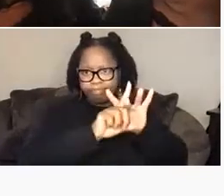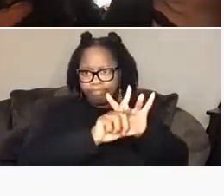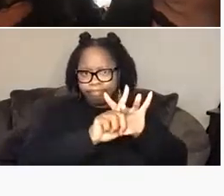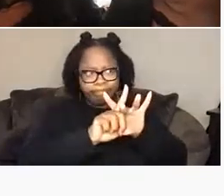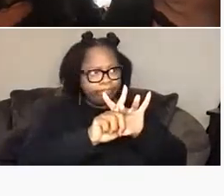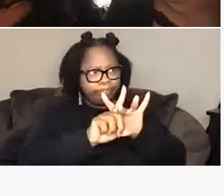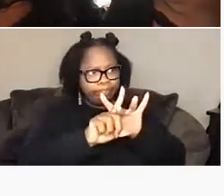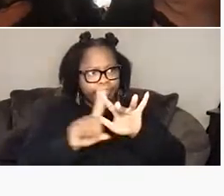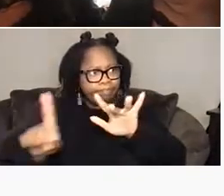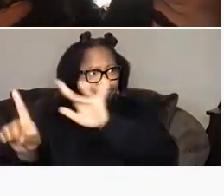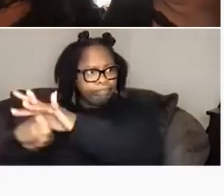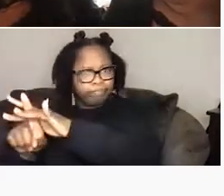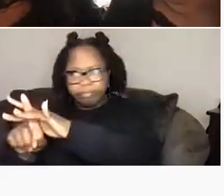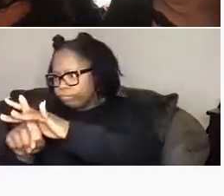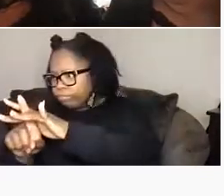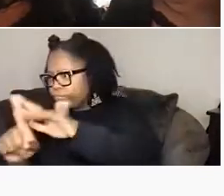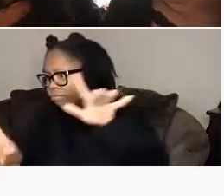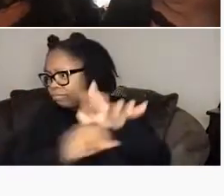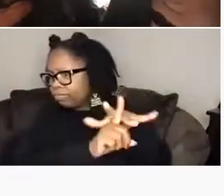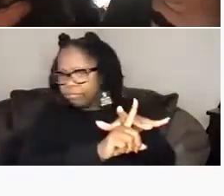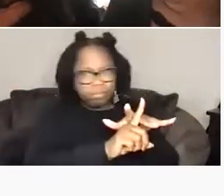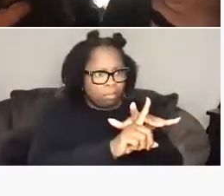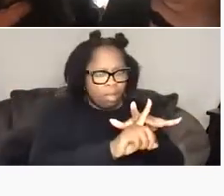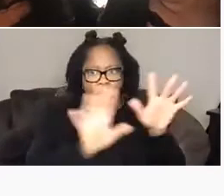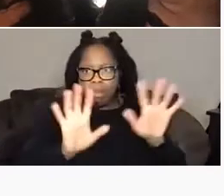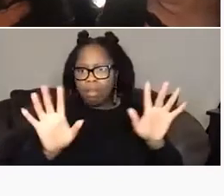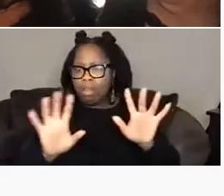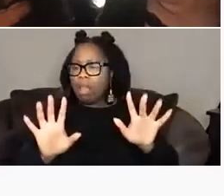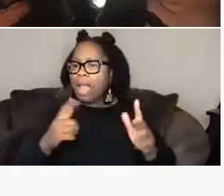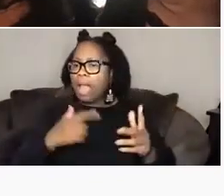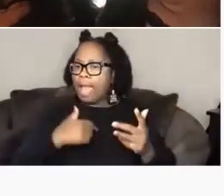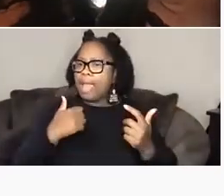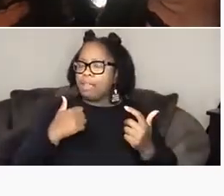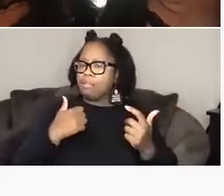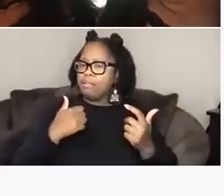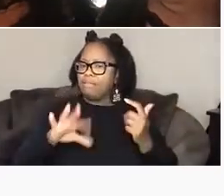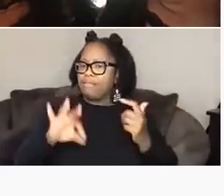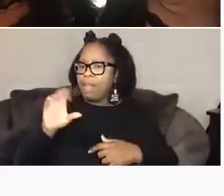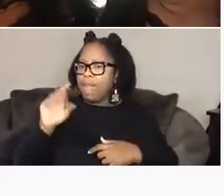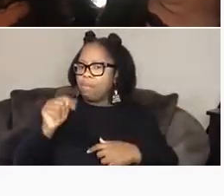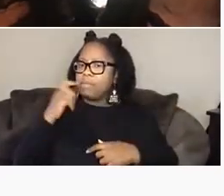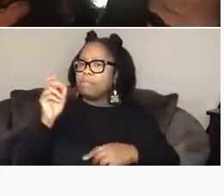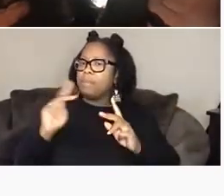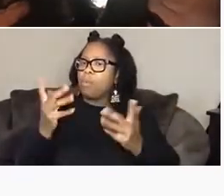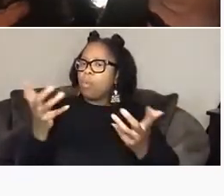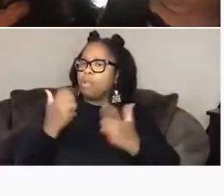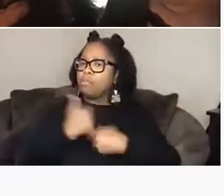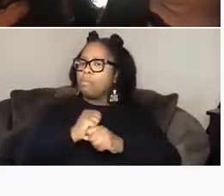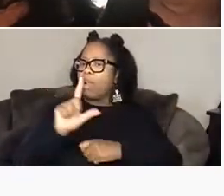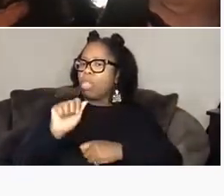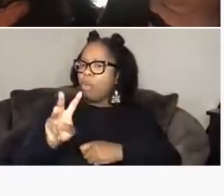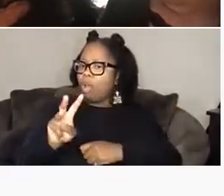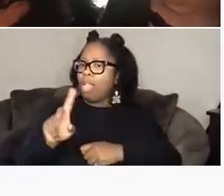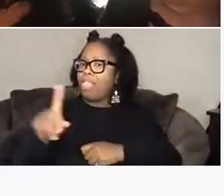lot of times I would find out about a law because people would be trying to make a law and they would reach out. They would reach out to